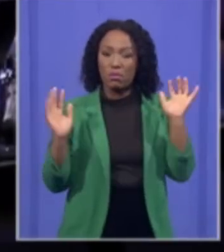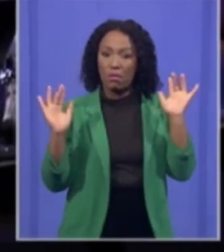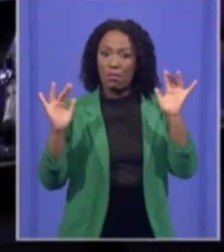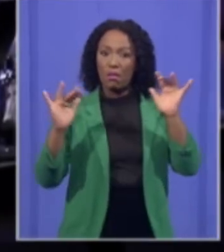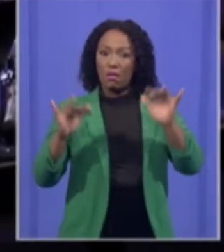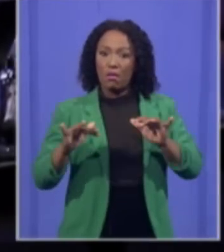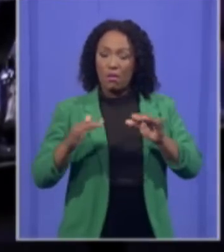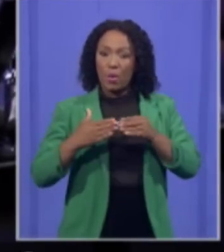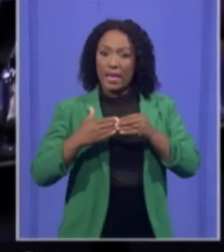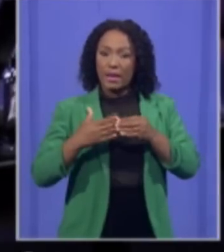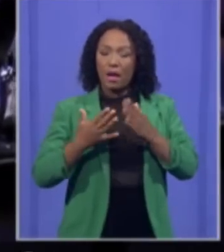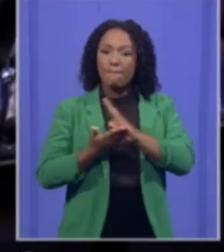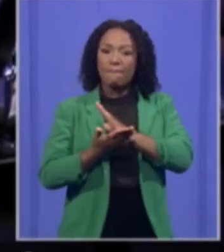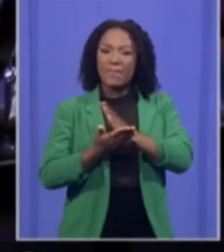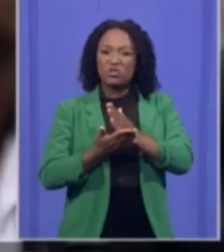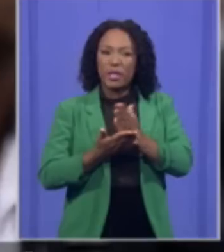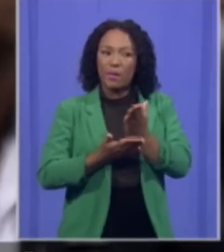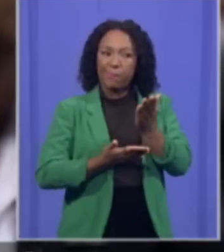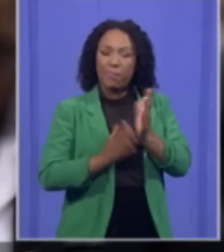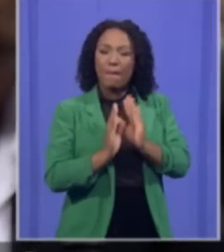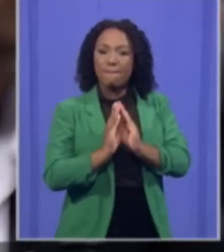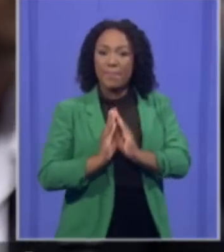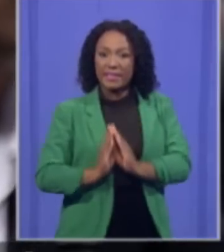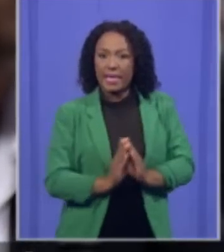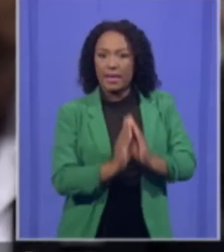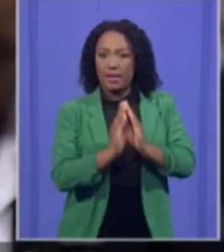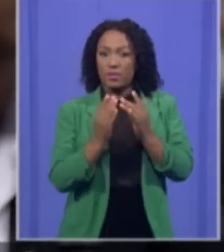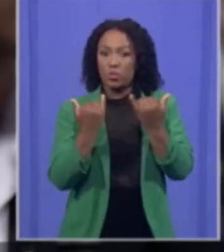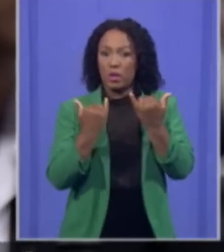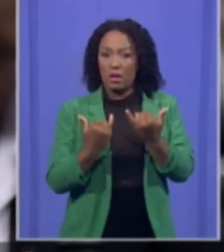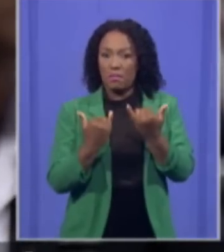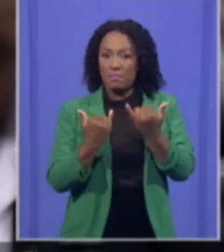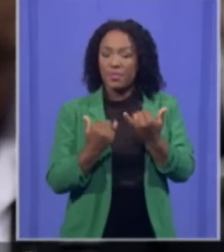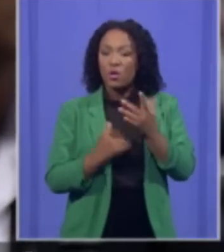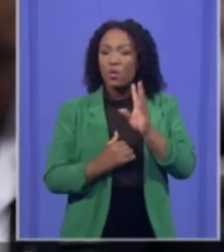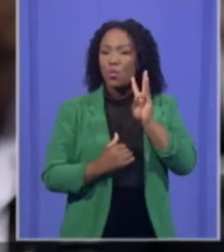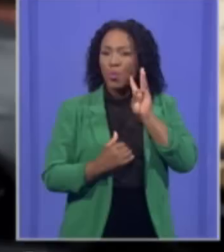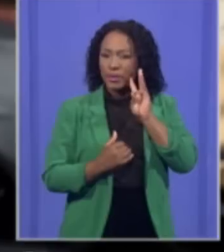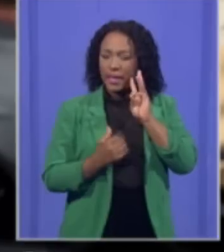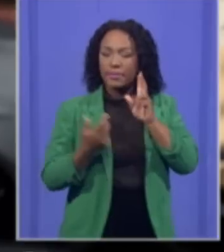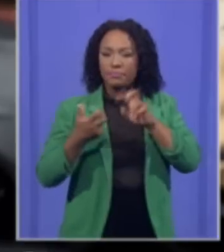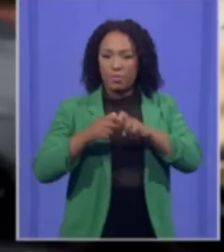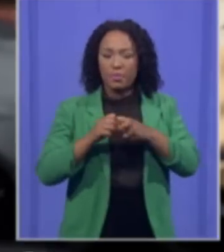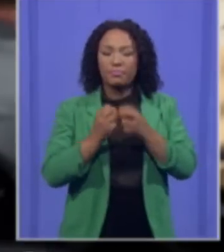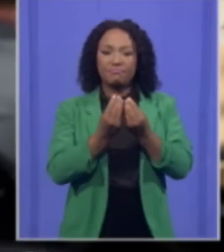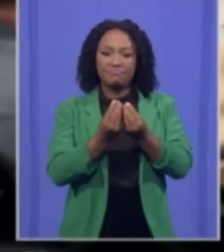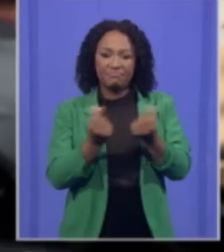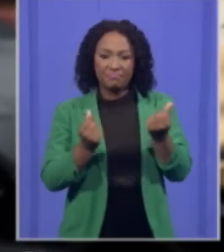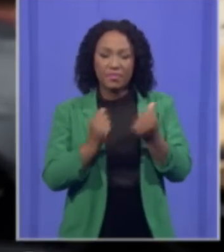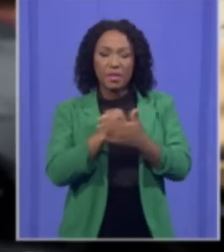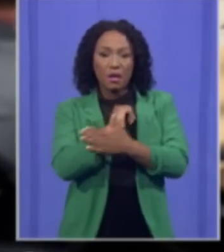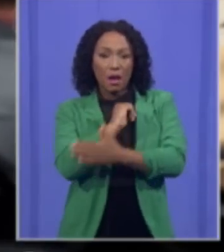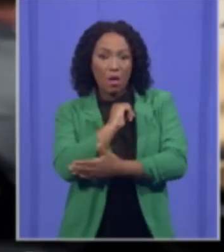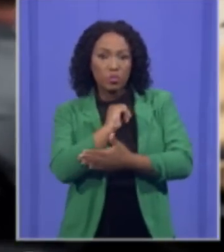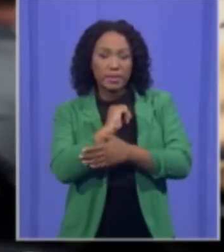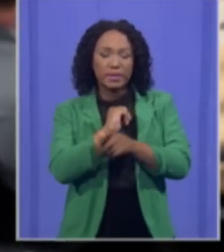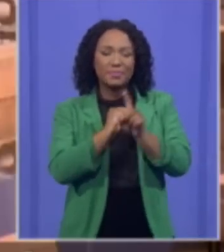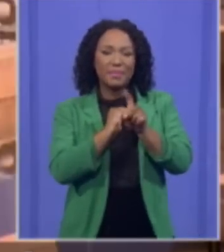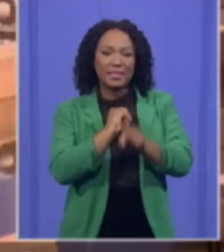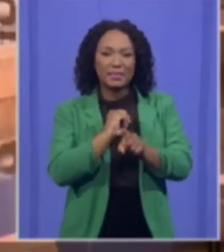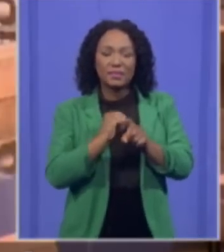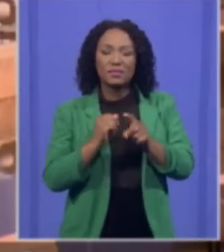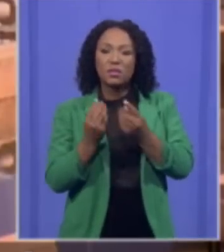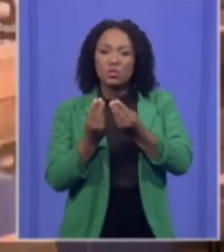kopane go la Midrand go tla ka tharollo ya go ya go ile ya mathata a meetse ka nageng le go netefatša gore go ba le kabo ya meetse le mananeo